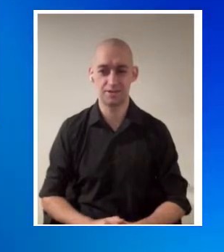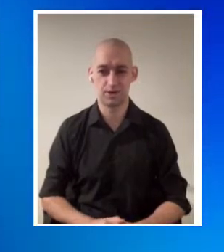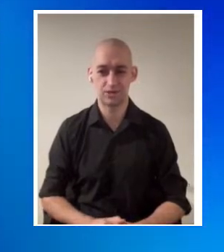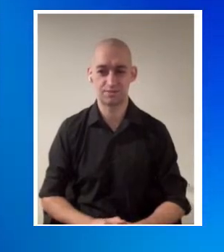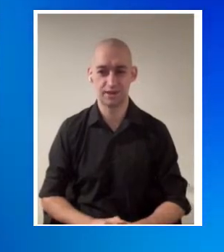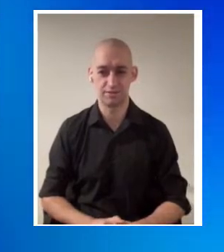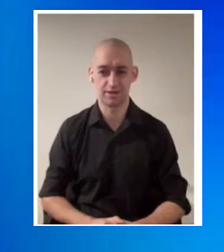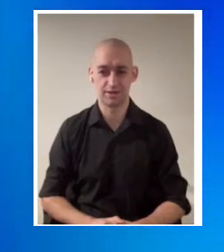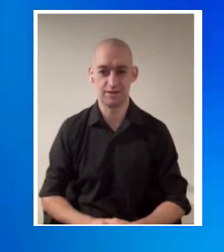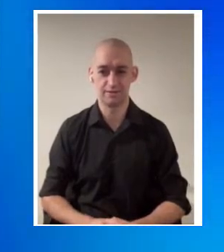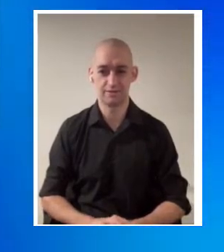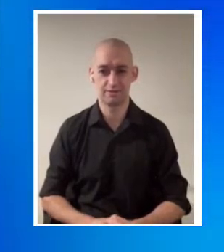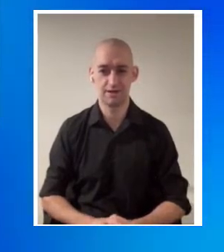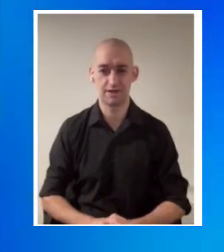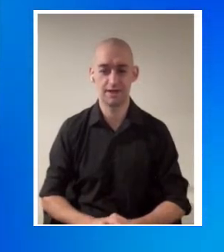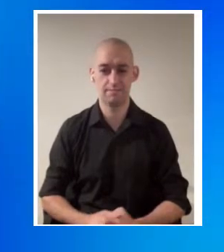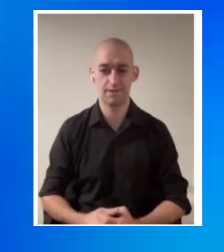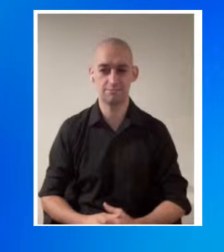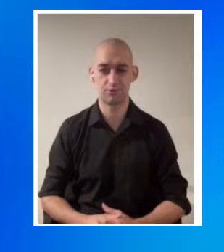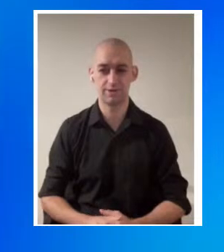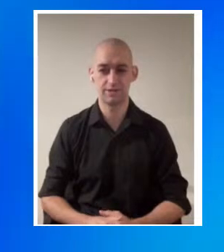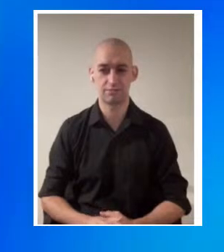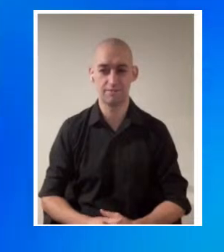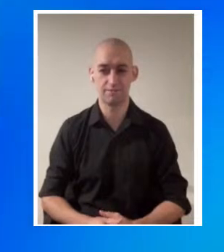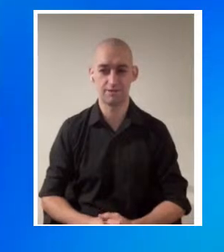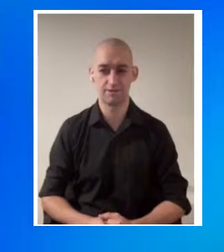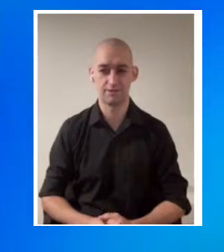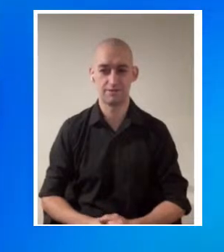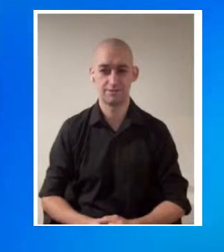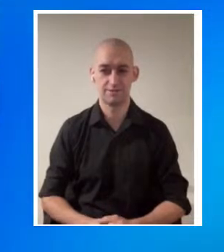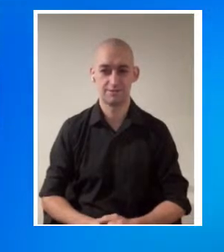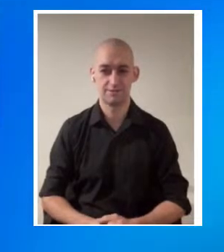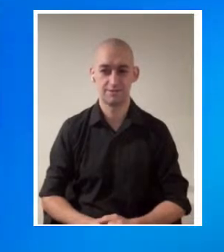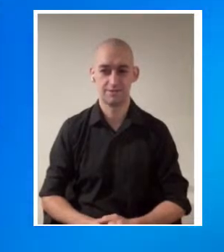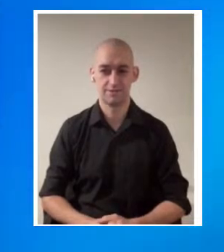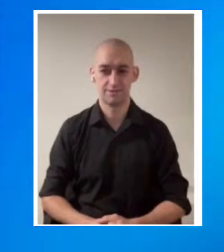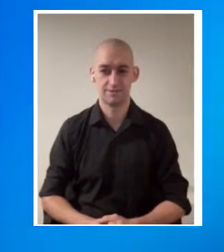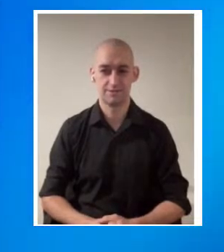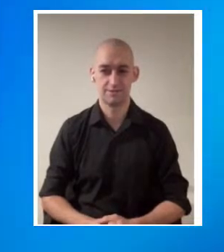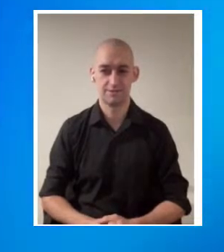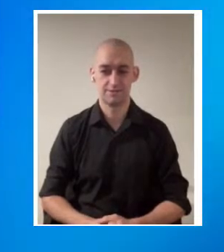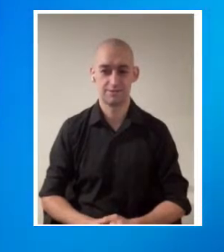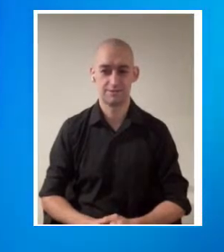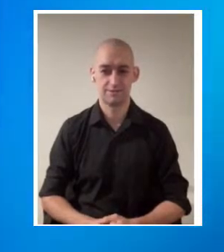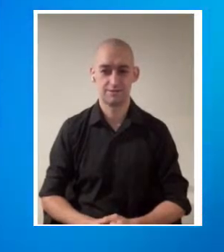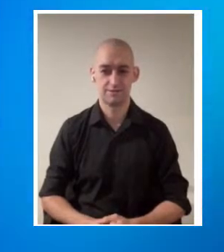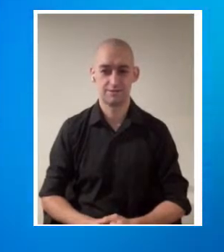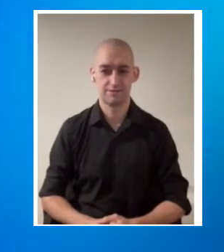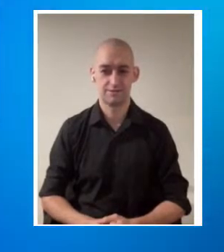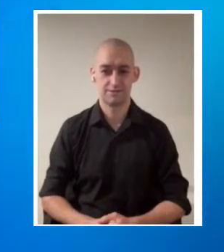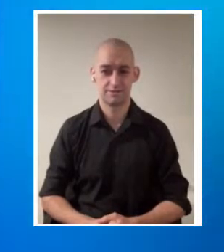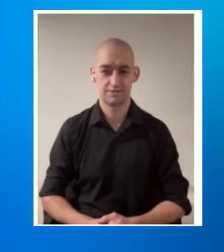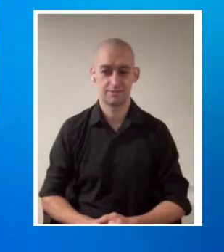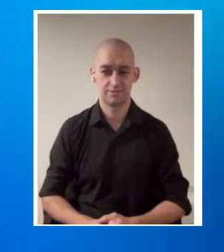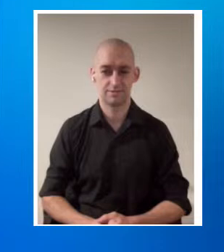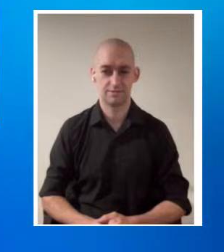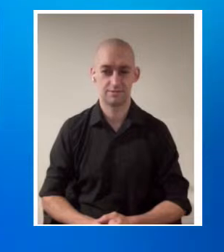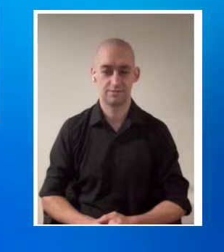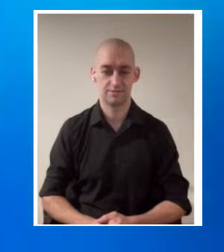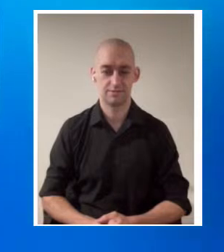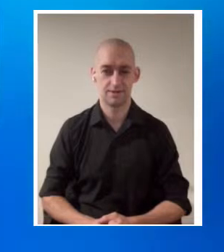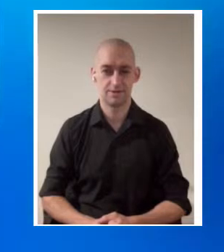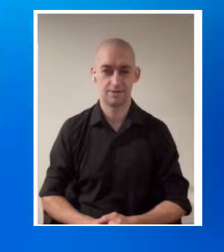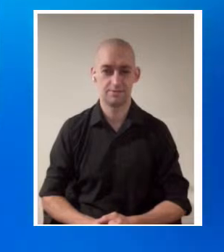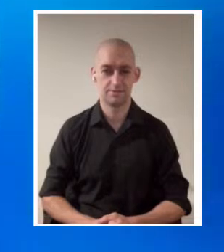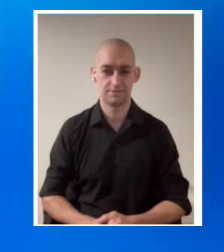here so you can read it while it's happening, like live. And then we'll do the follow-up behind the scenes that she'll connect with them. And we'll have all of them